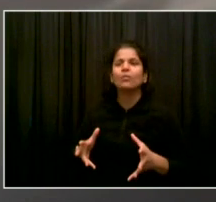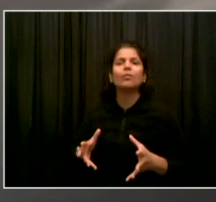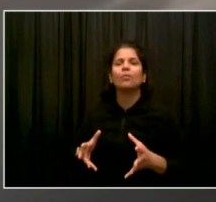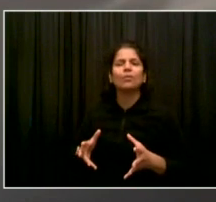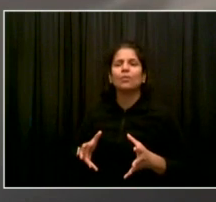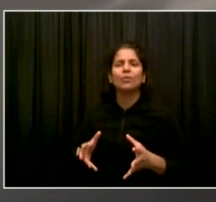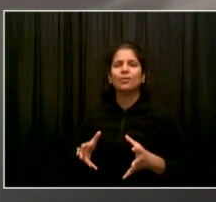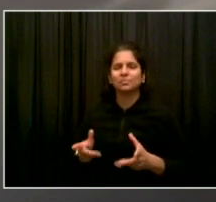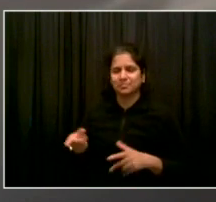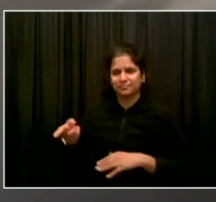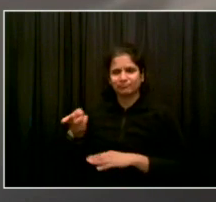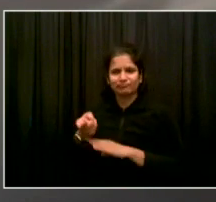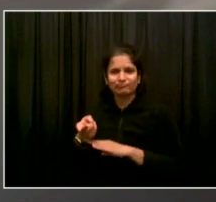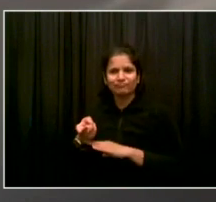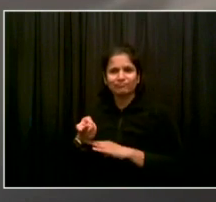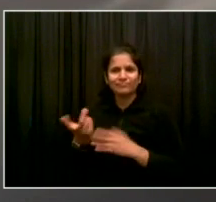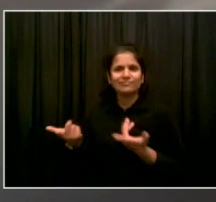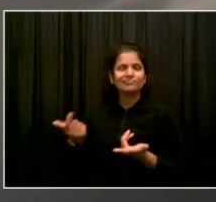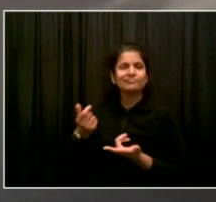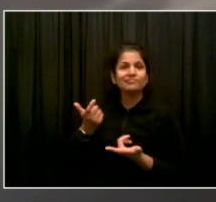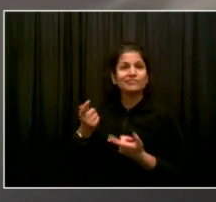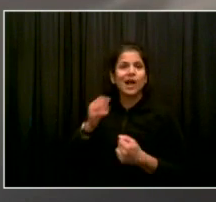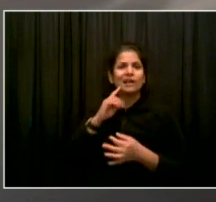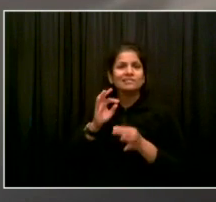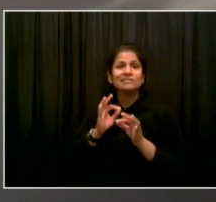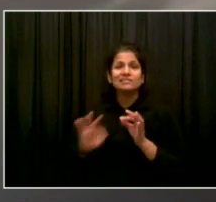increase. People in the middle needing